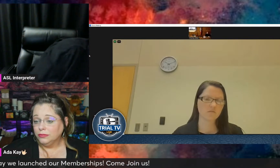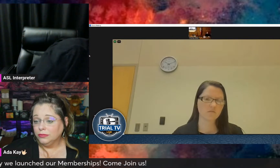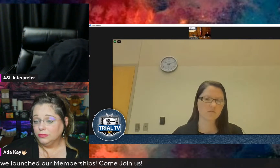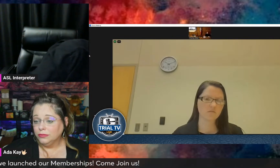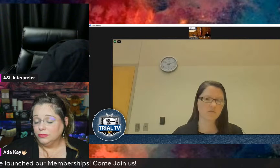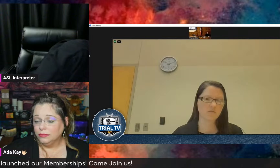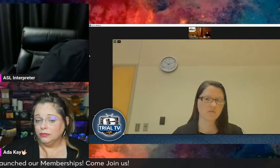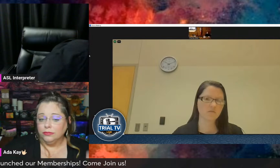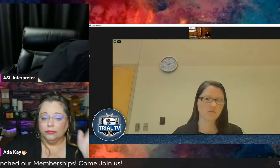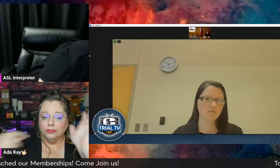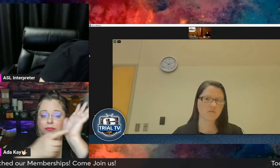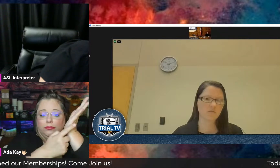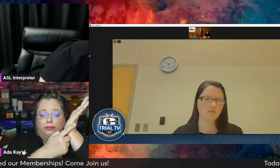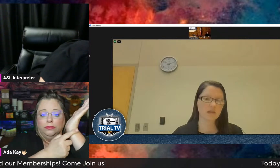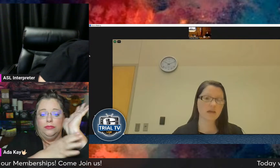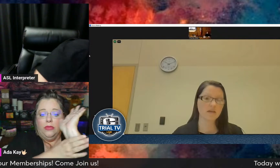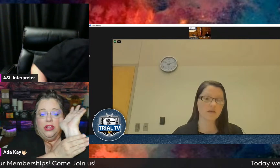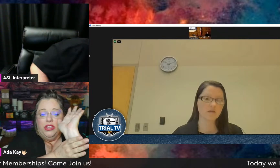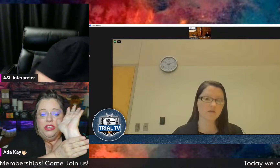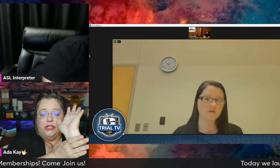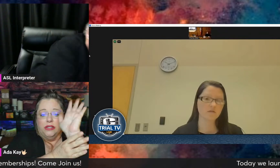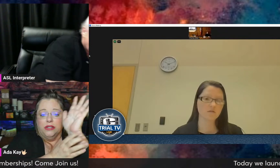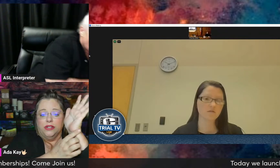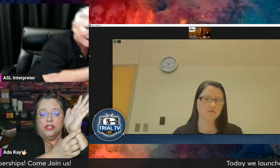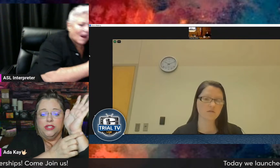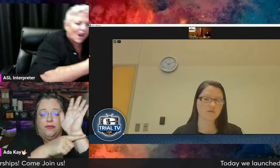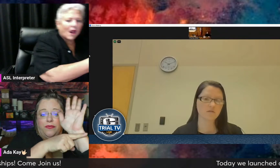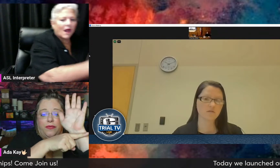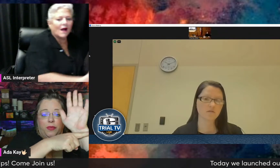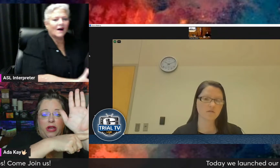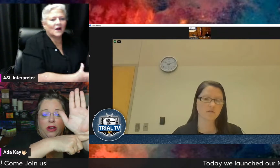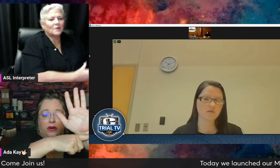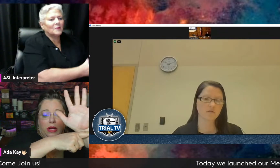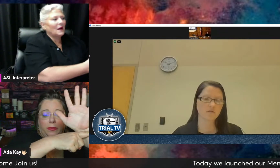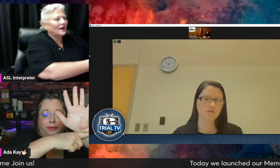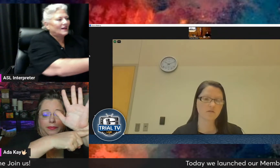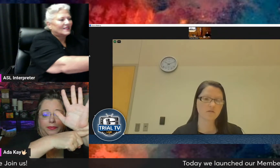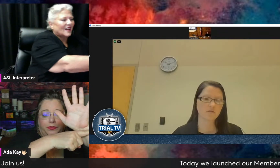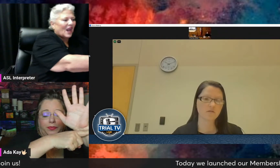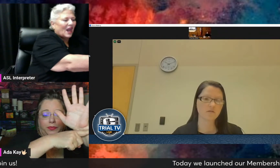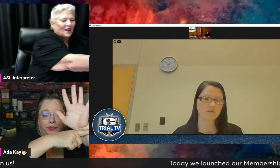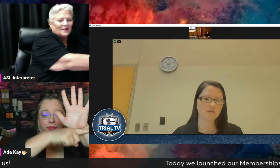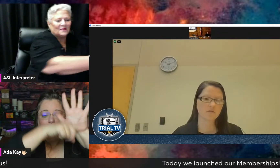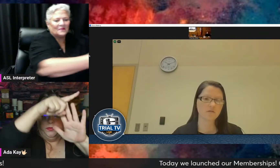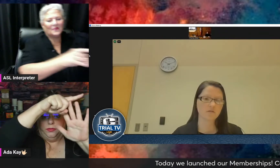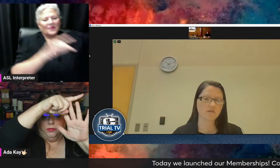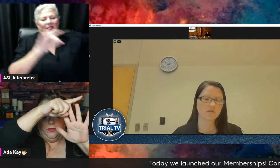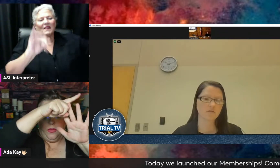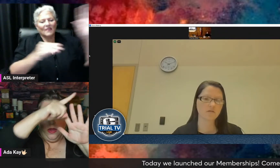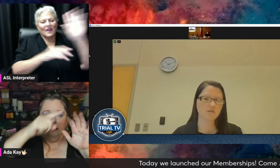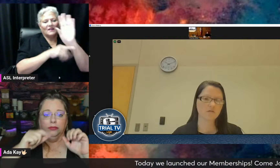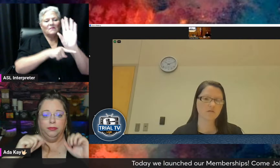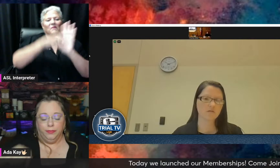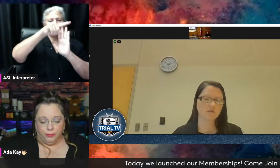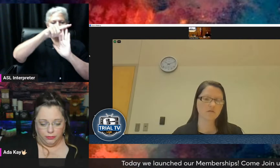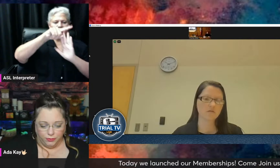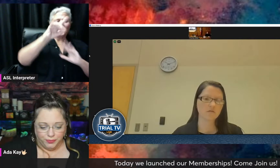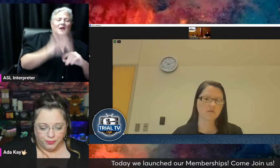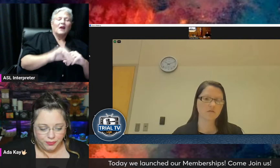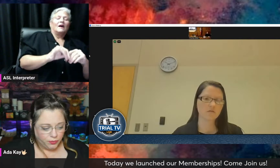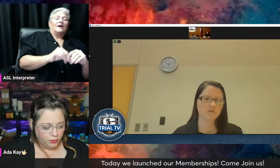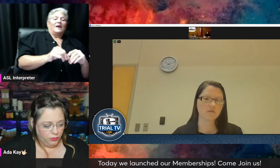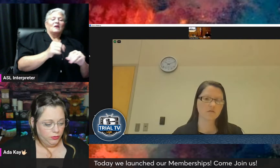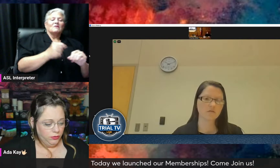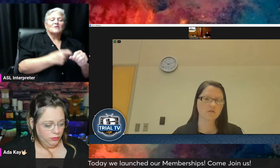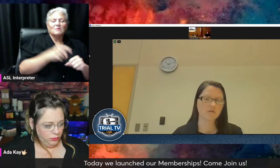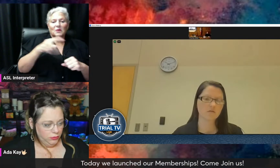deposited, right? Not Yes. this. Just Or it could from here indicate up. that somebody else used